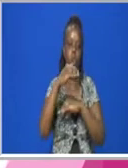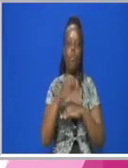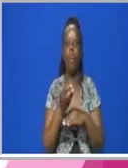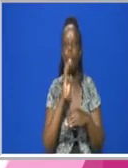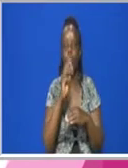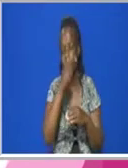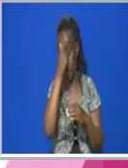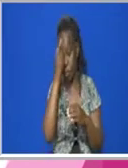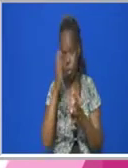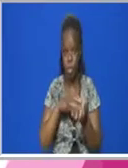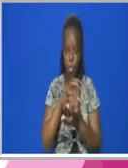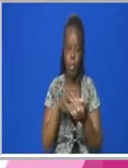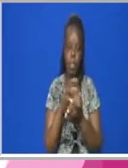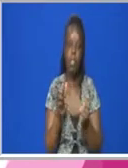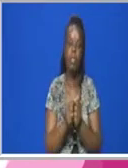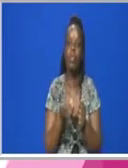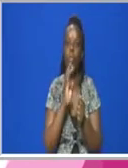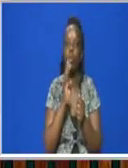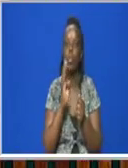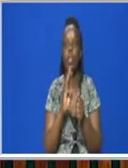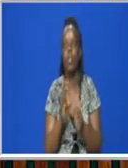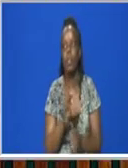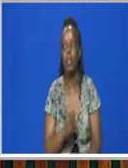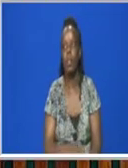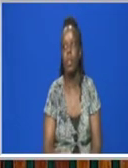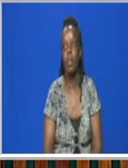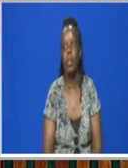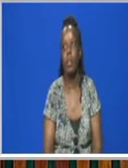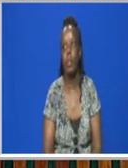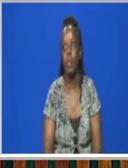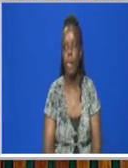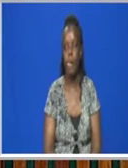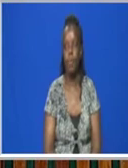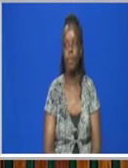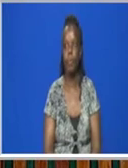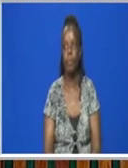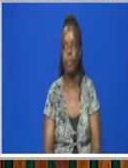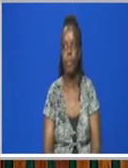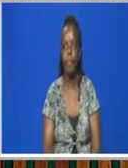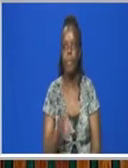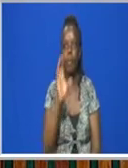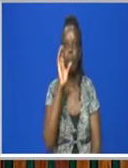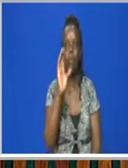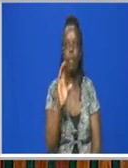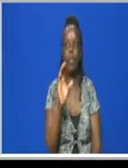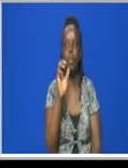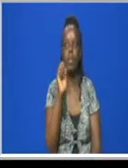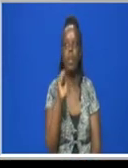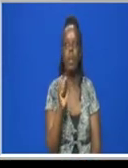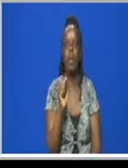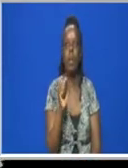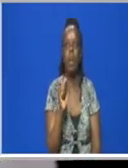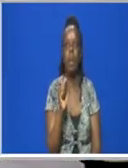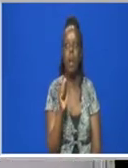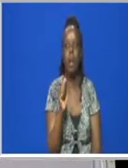Let's look at the reaction that takes place. We have calcium carbide.